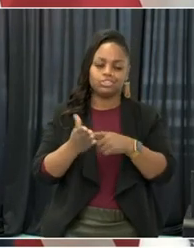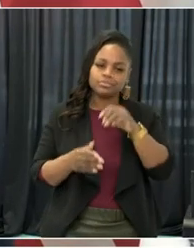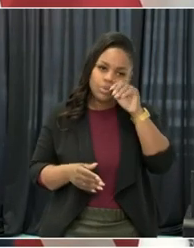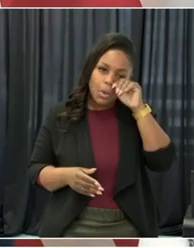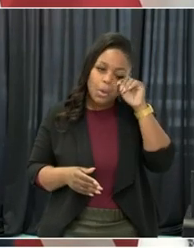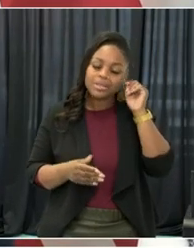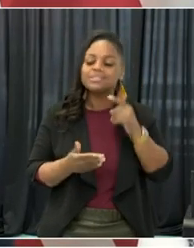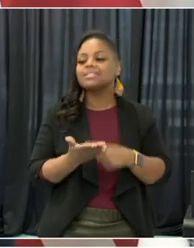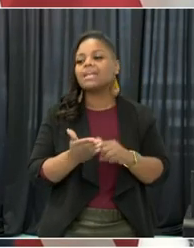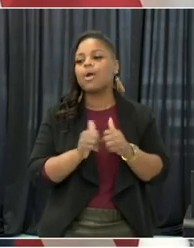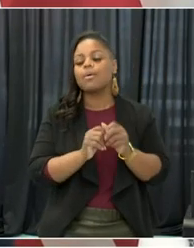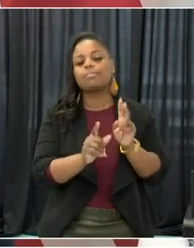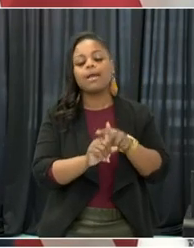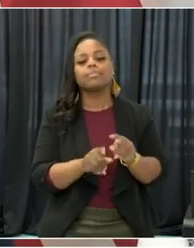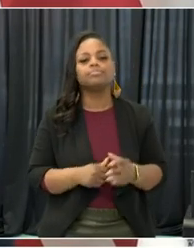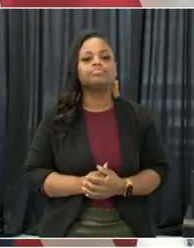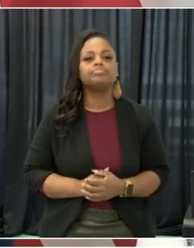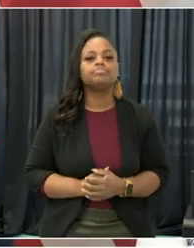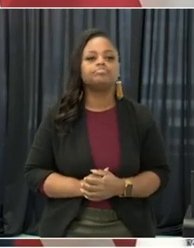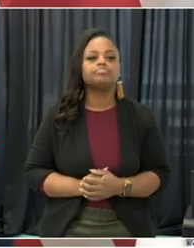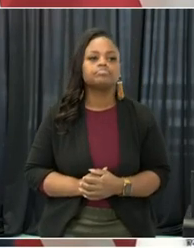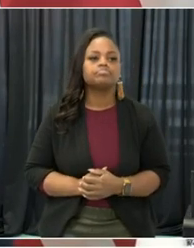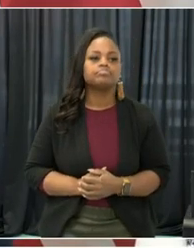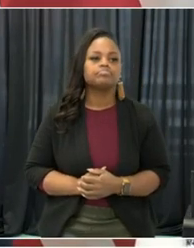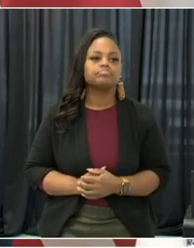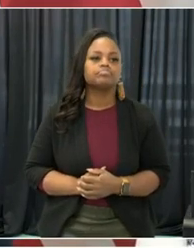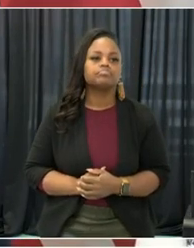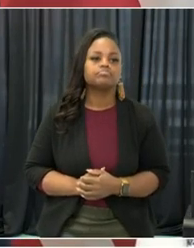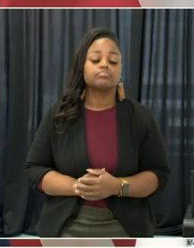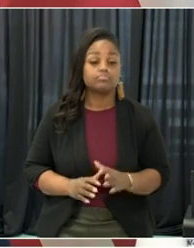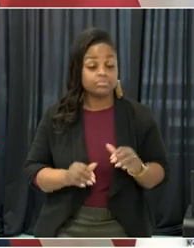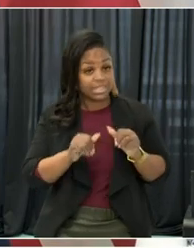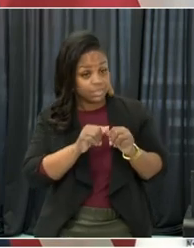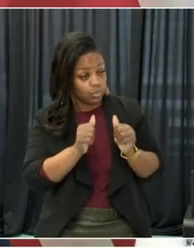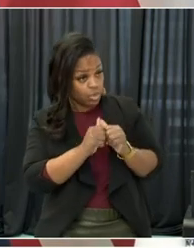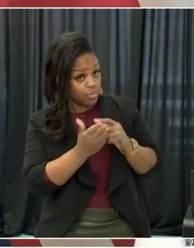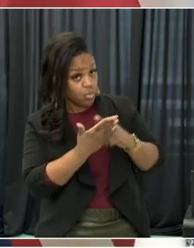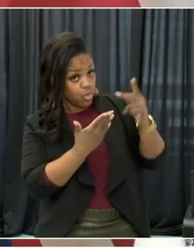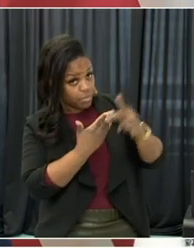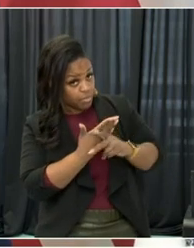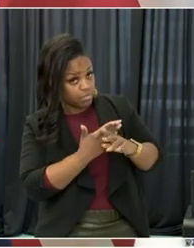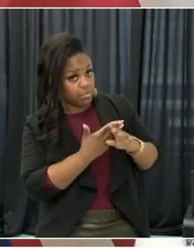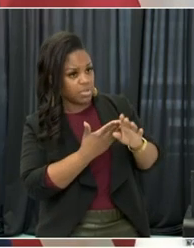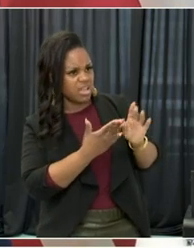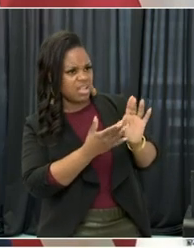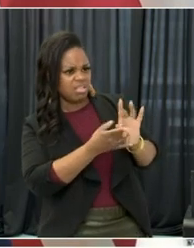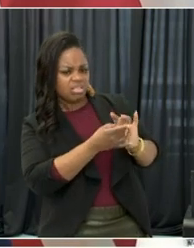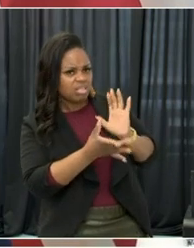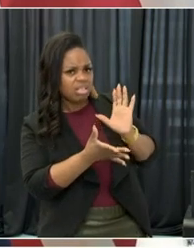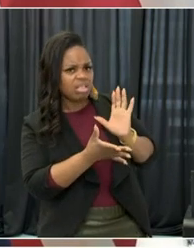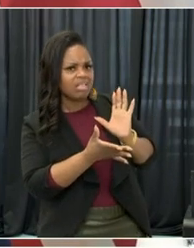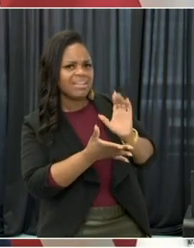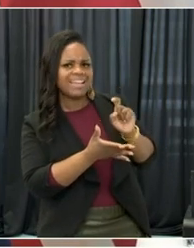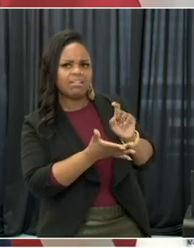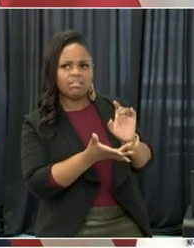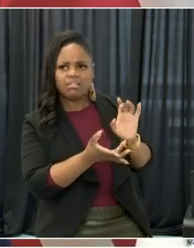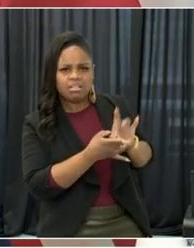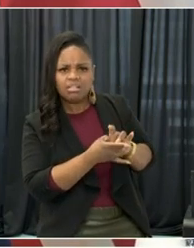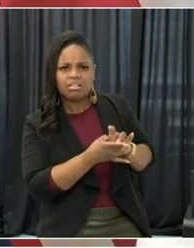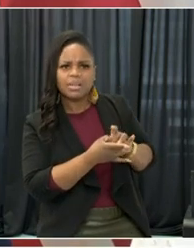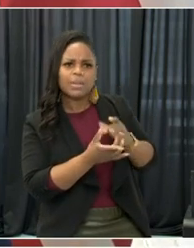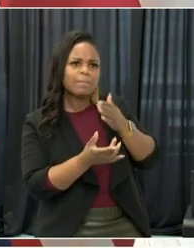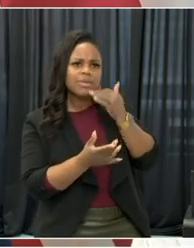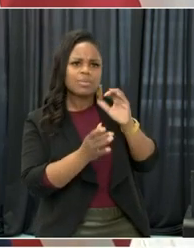implemented. And then sticking with the programming, is there a disconnect, or does there need to be better communication to the ANCs or to the communities